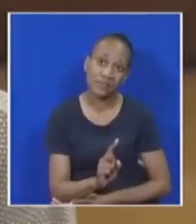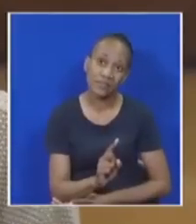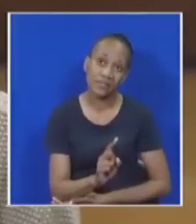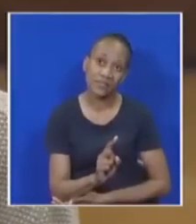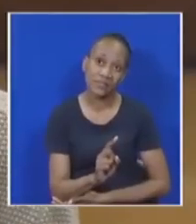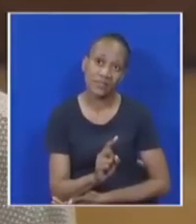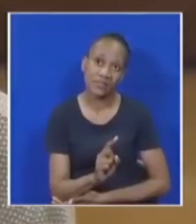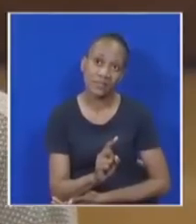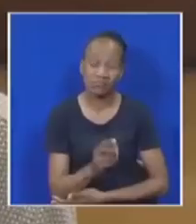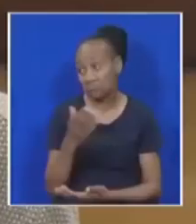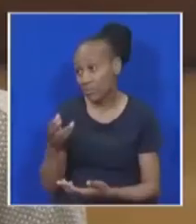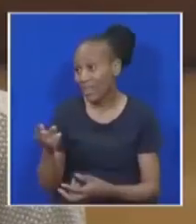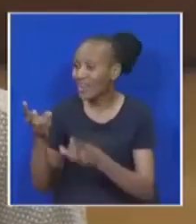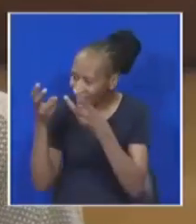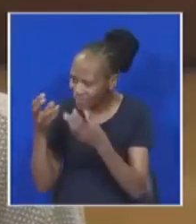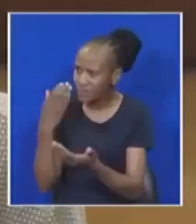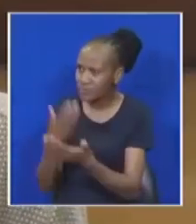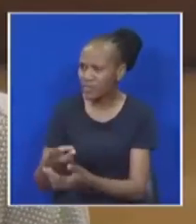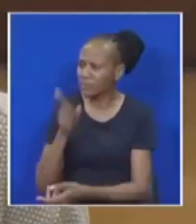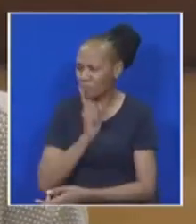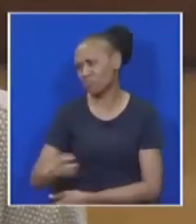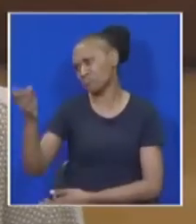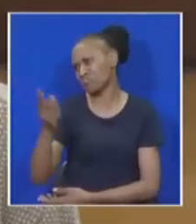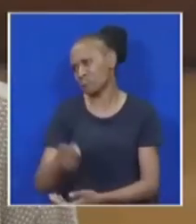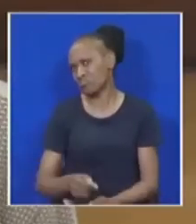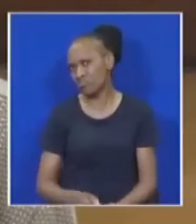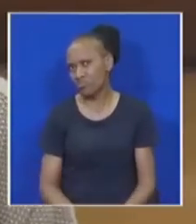which reads, you might learn something if you just shut up for a bit.